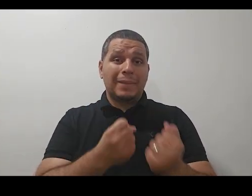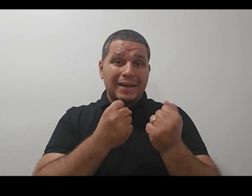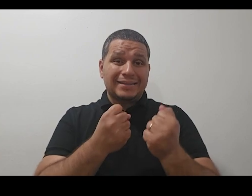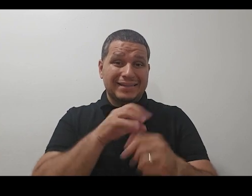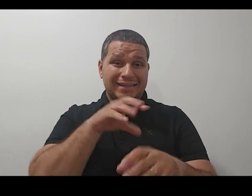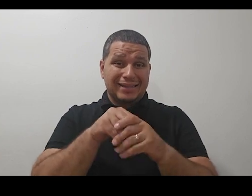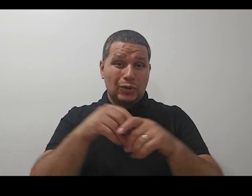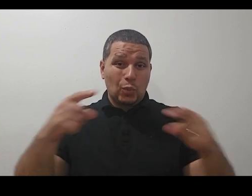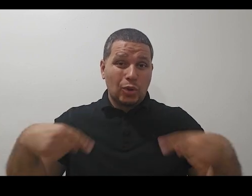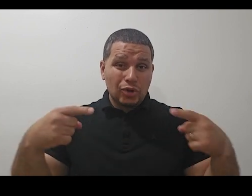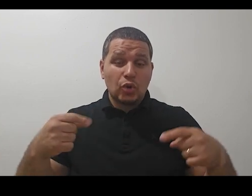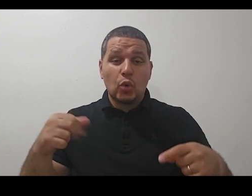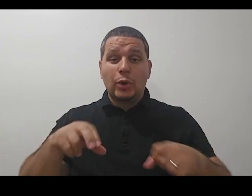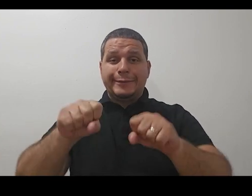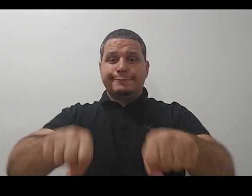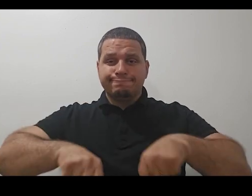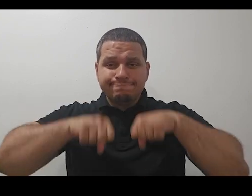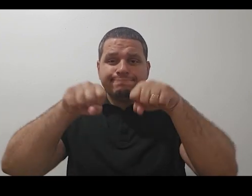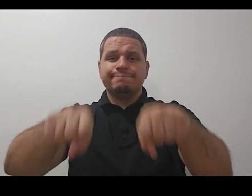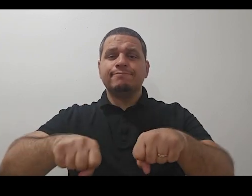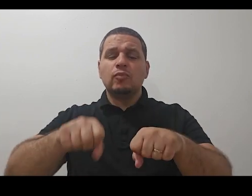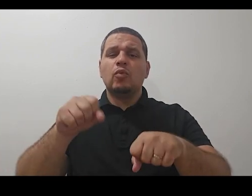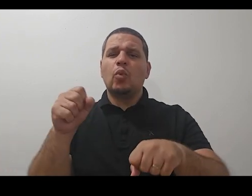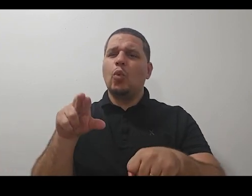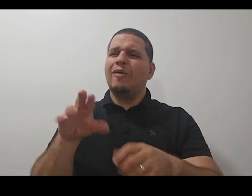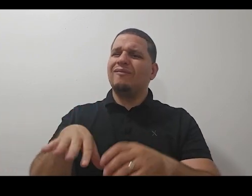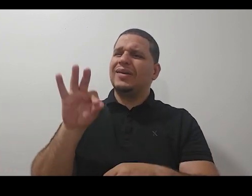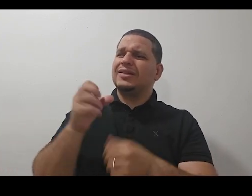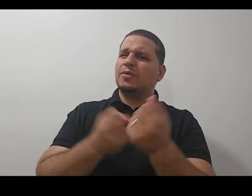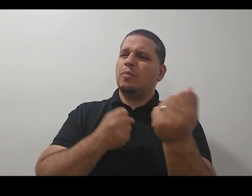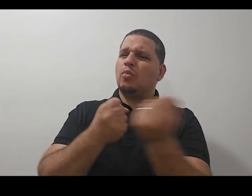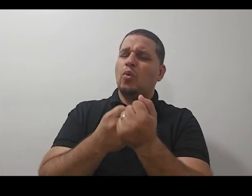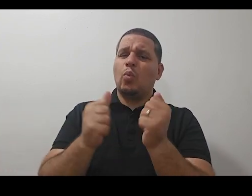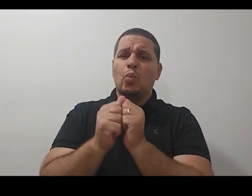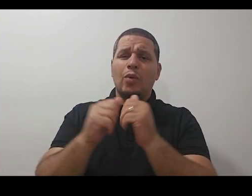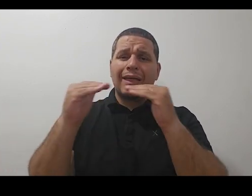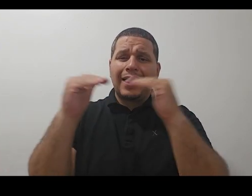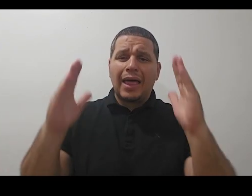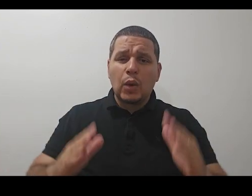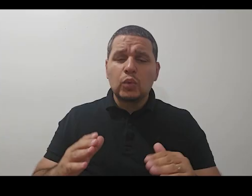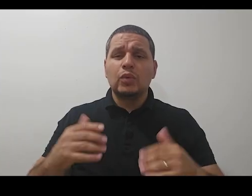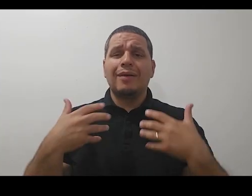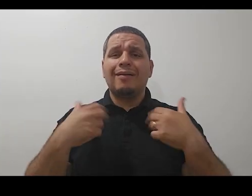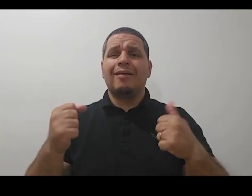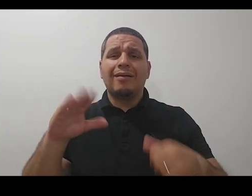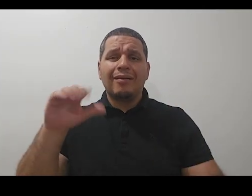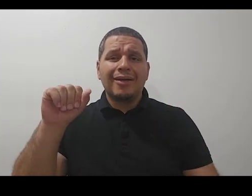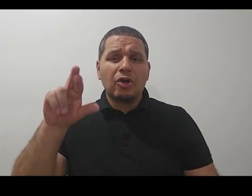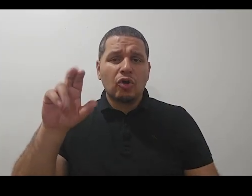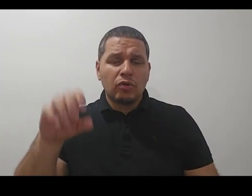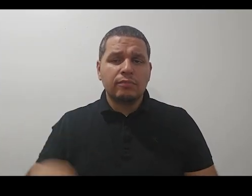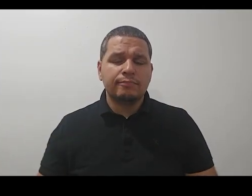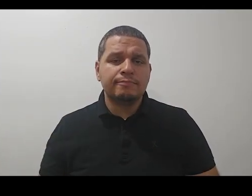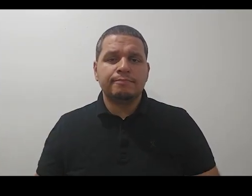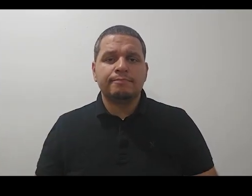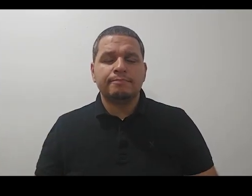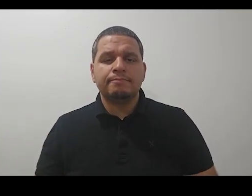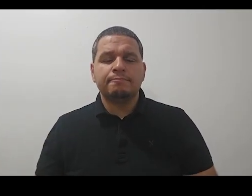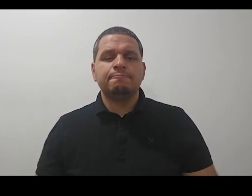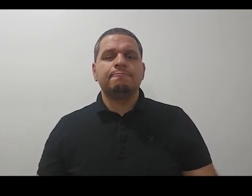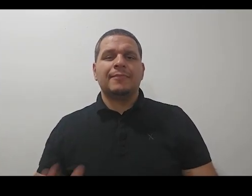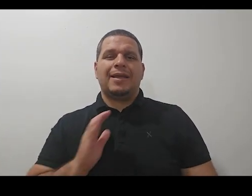Whether it's boxing from a wheelchair, spinning on a crank cycle, or finding support with housing or even healthcare,